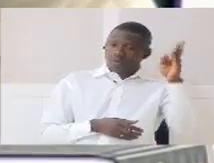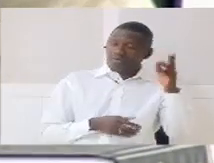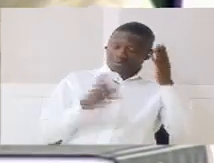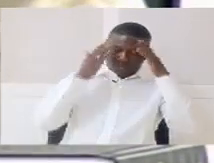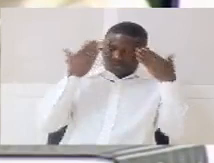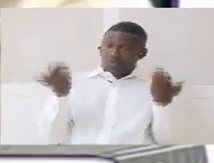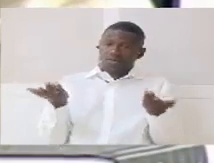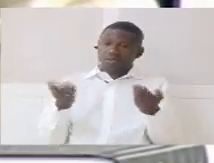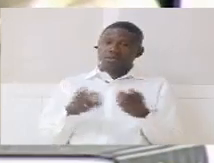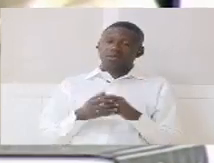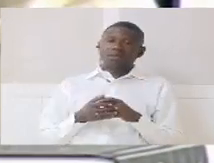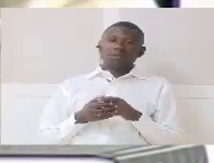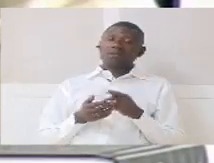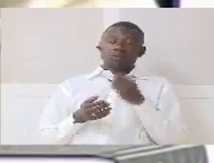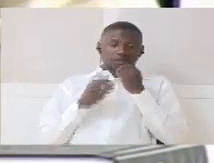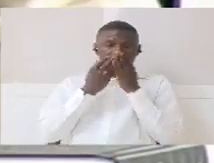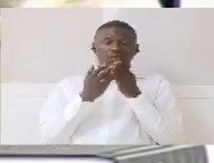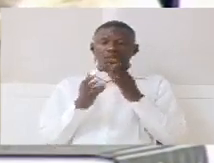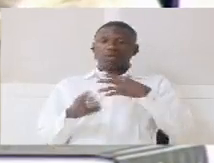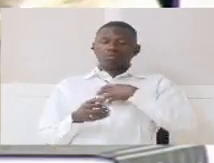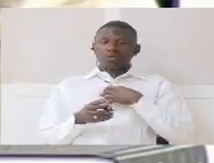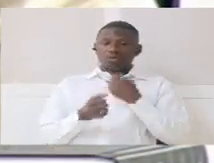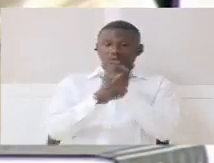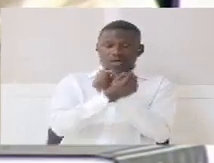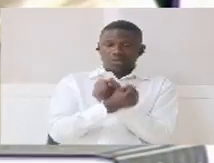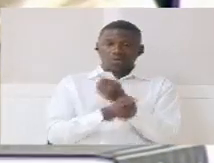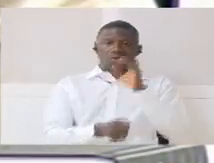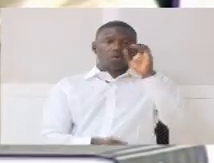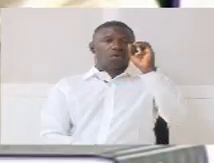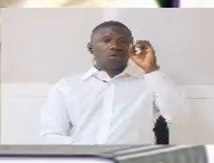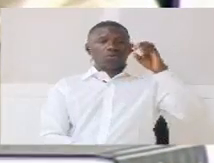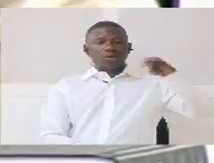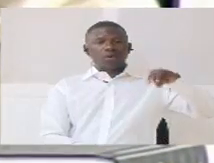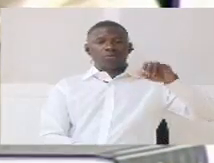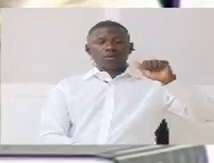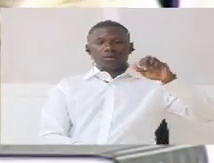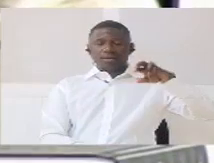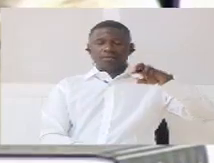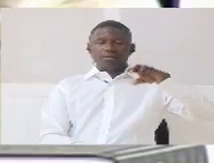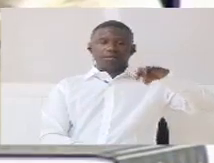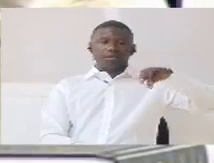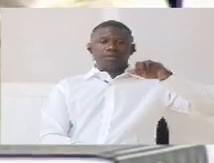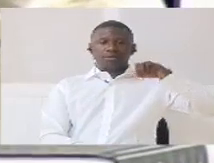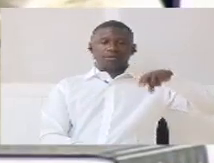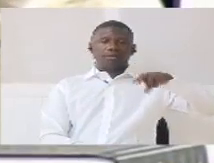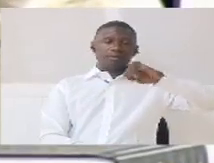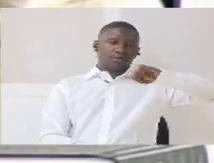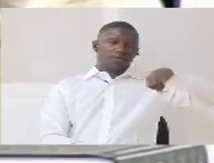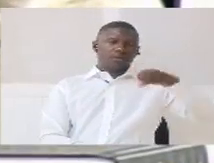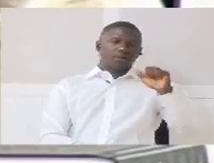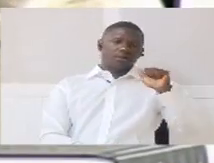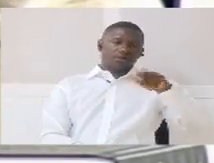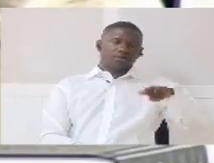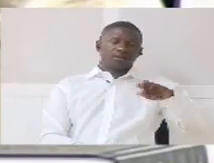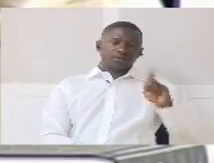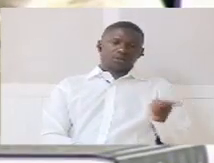he left Umar Manjang arrest. So they said they wanted to arrest Umar Manjang. Classes GTTI. I came from classes from DTI on my